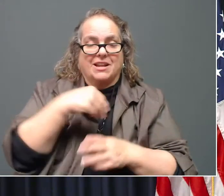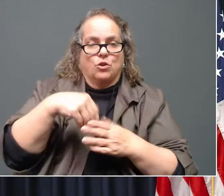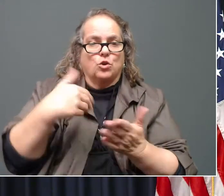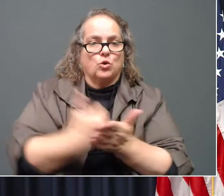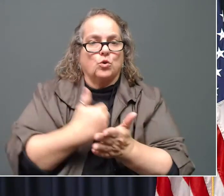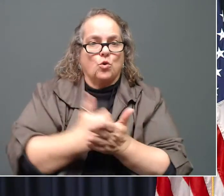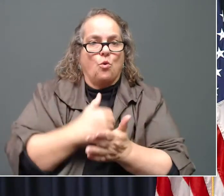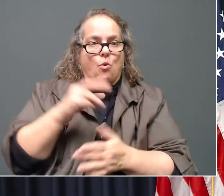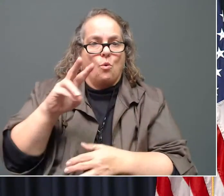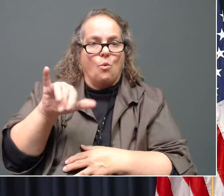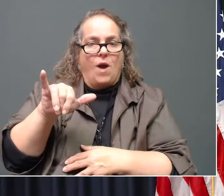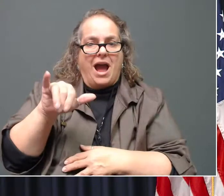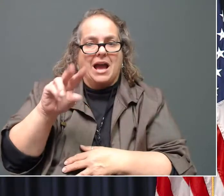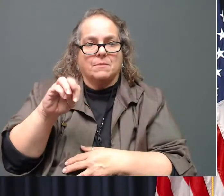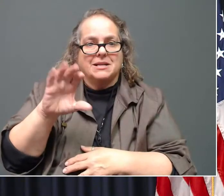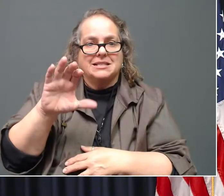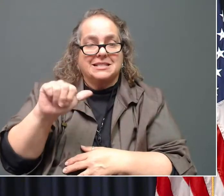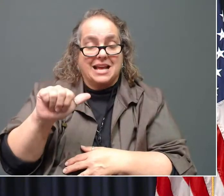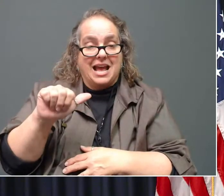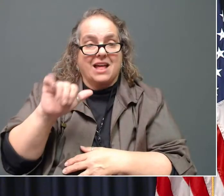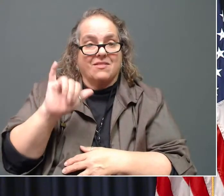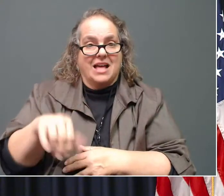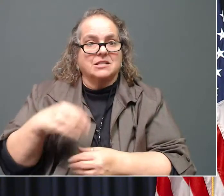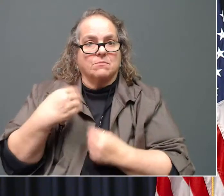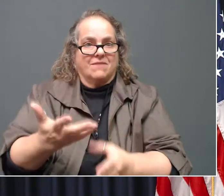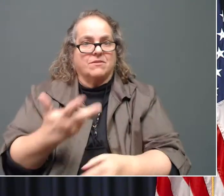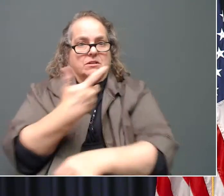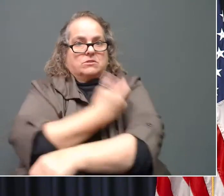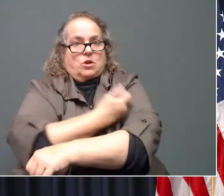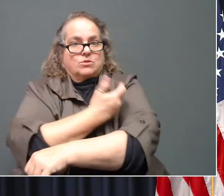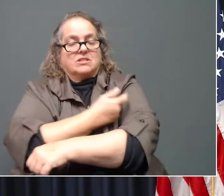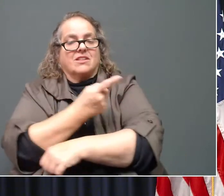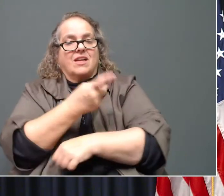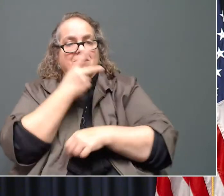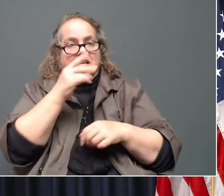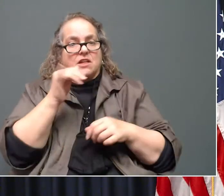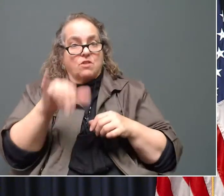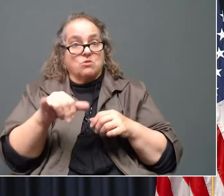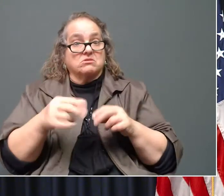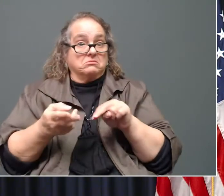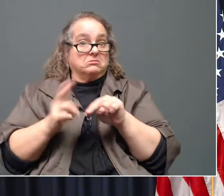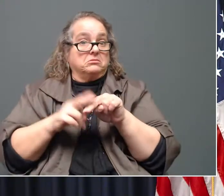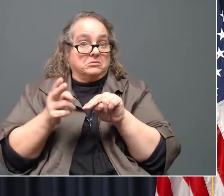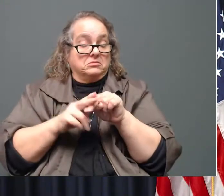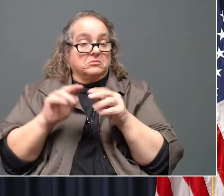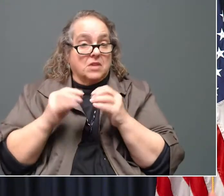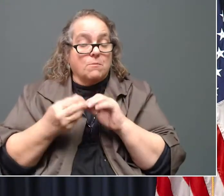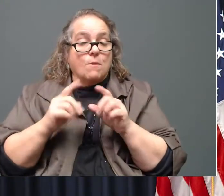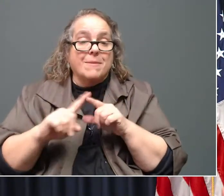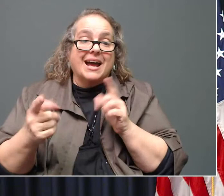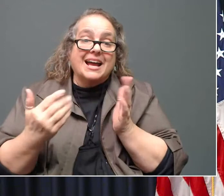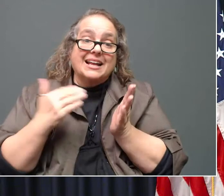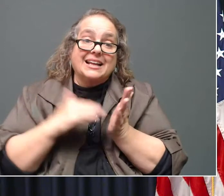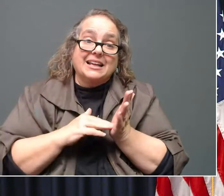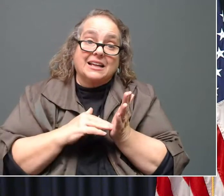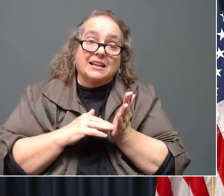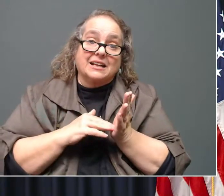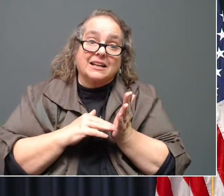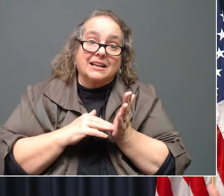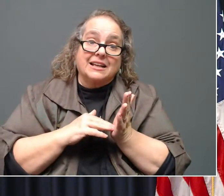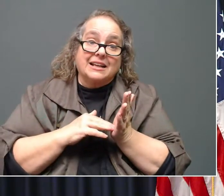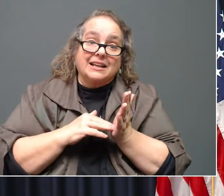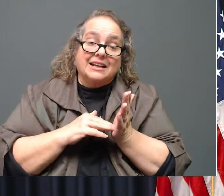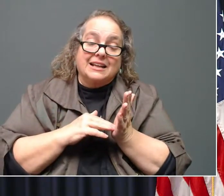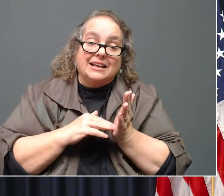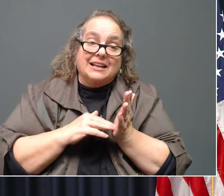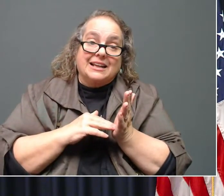administering doses. I believe that they have seen those pick up. But again, it's in a